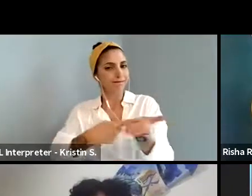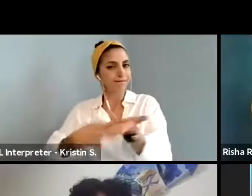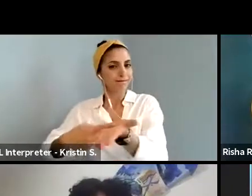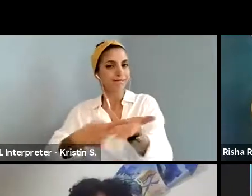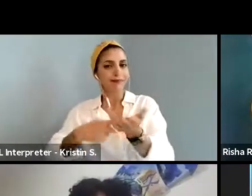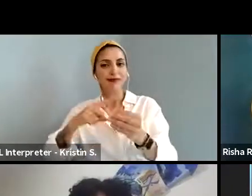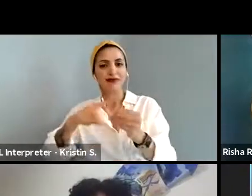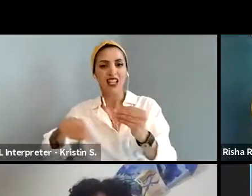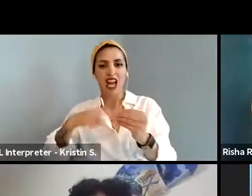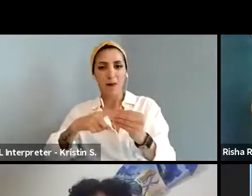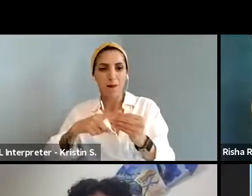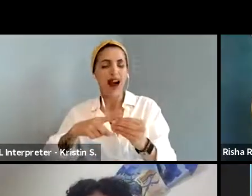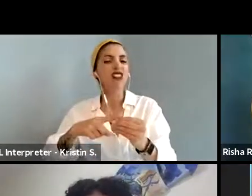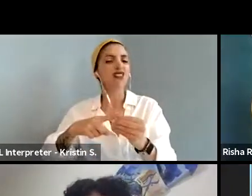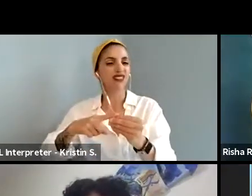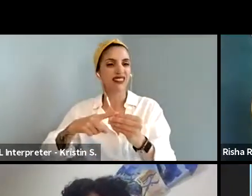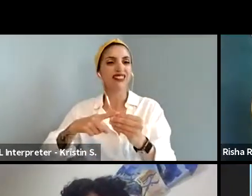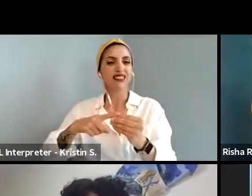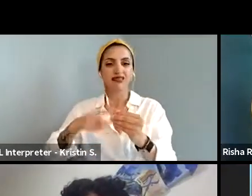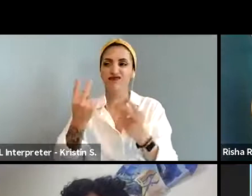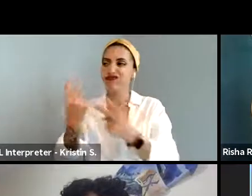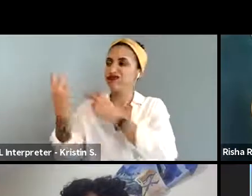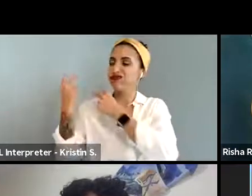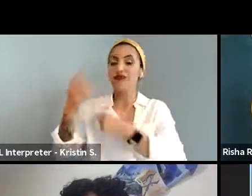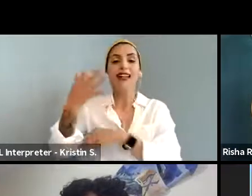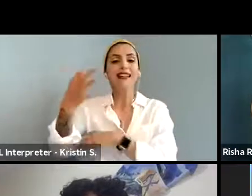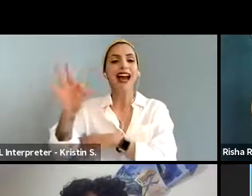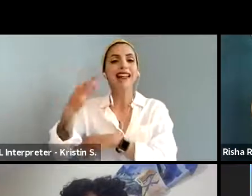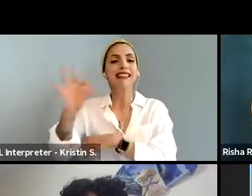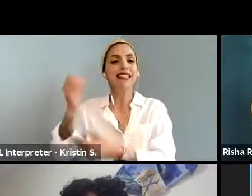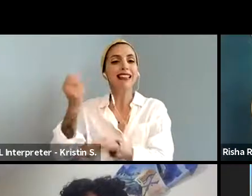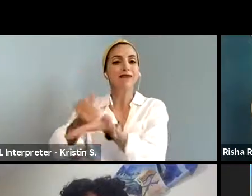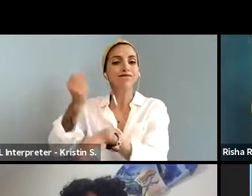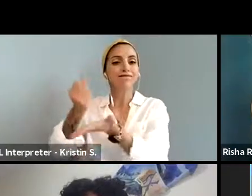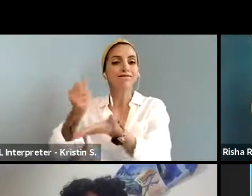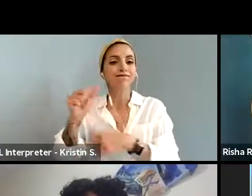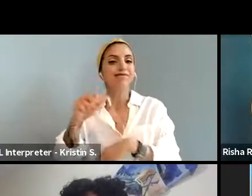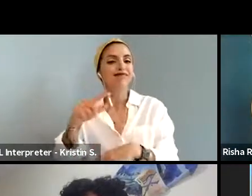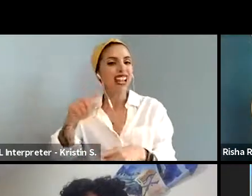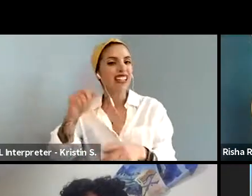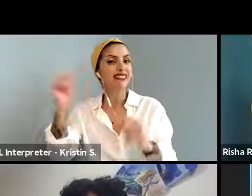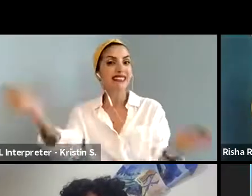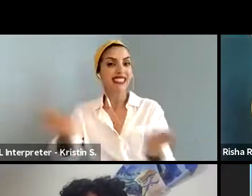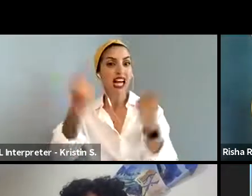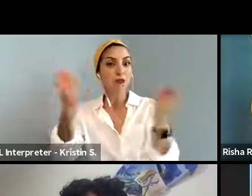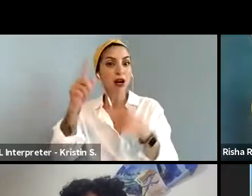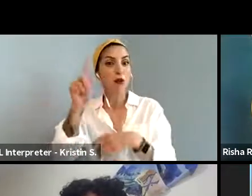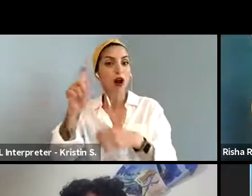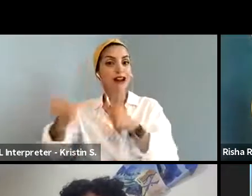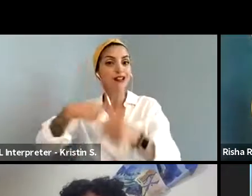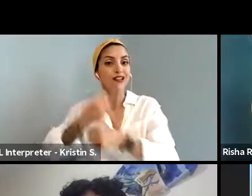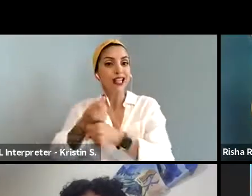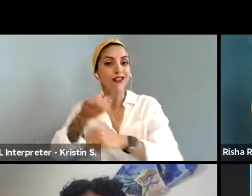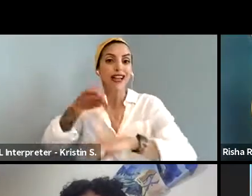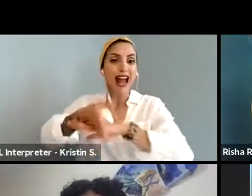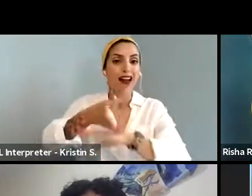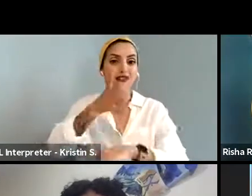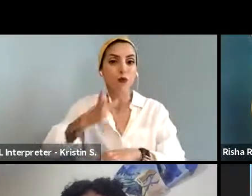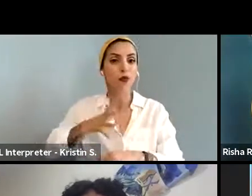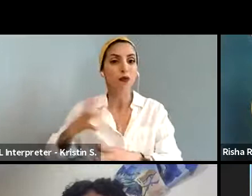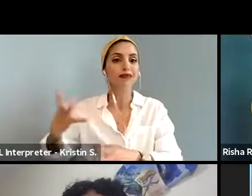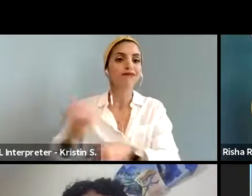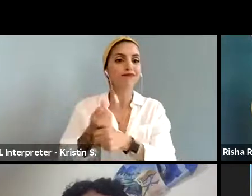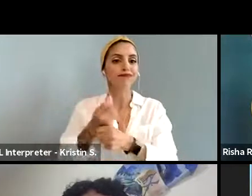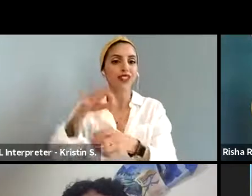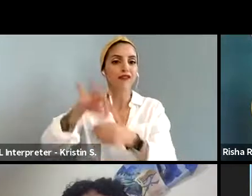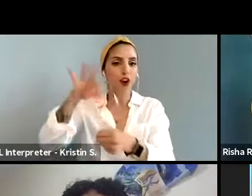the complex legacy of the 19th Amendment and celebrating 100 years after its ratification. And so as